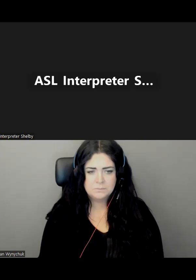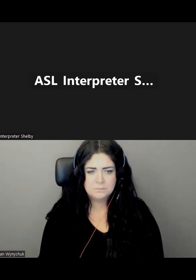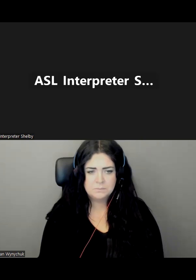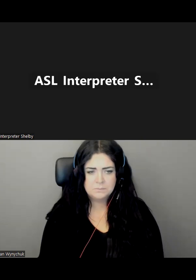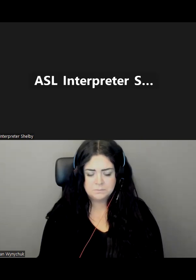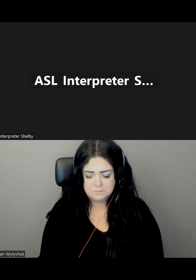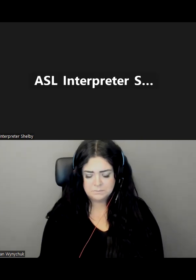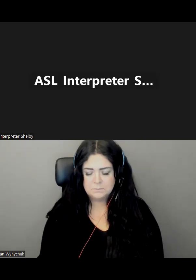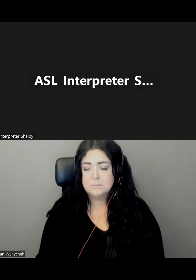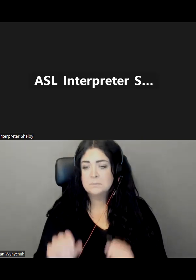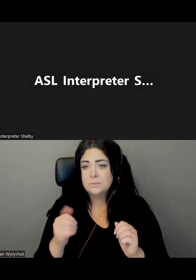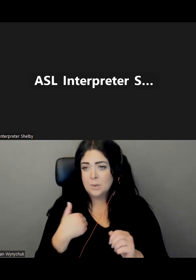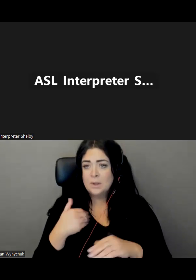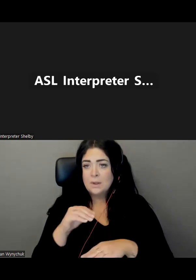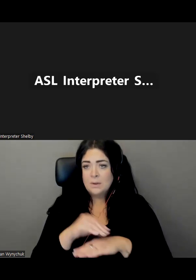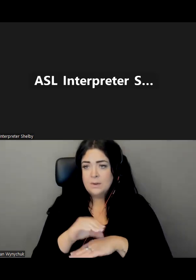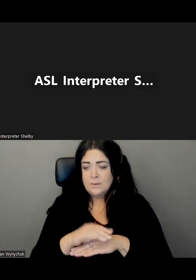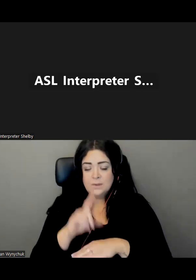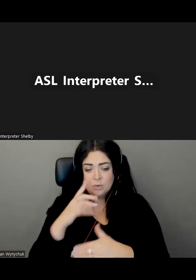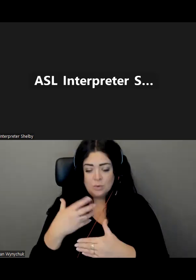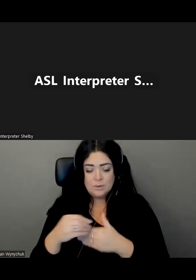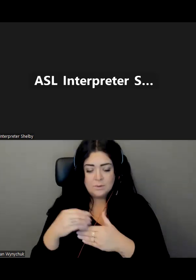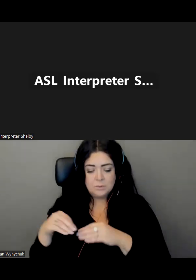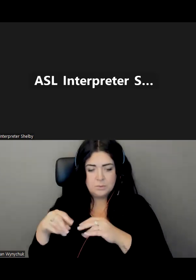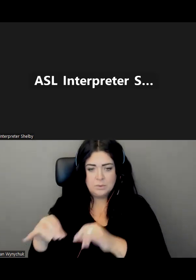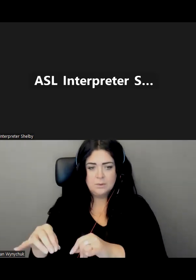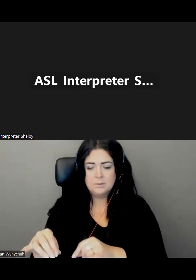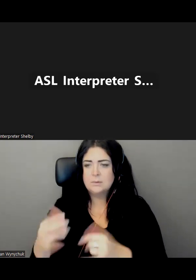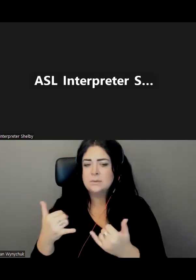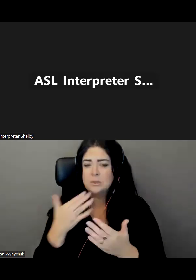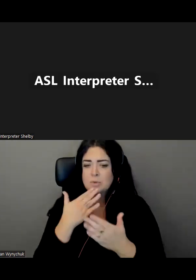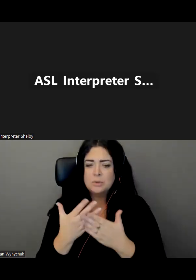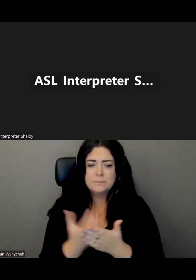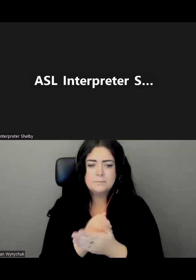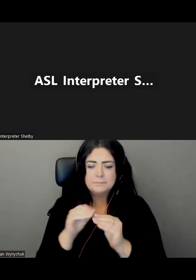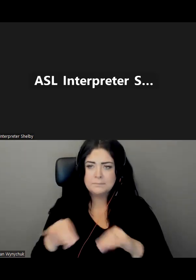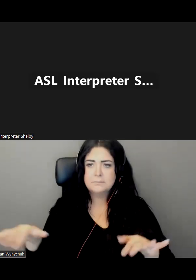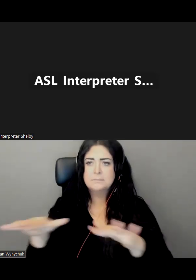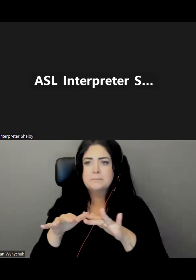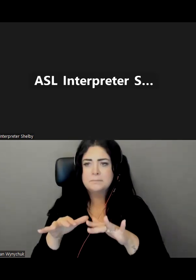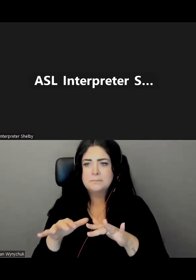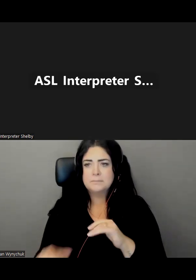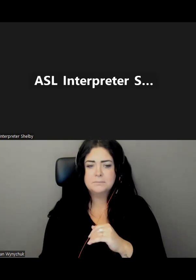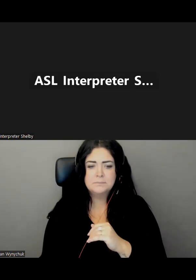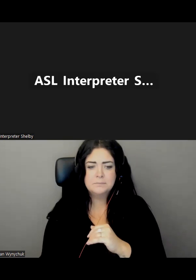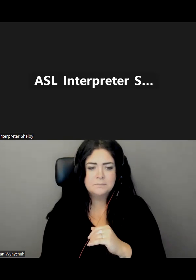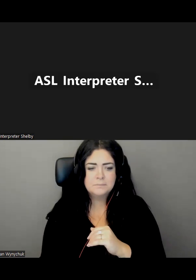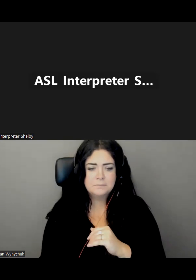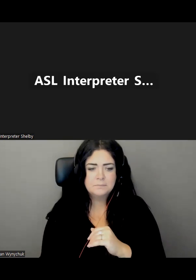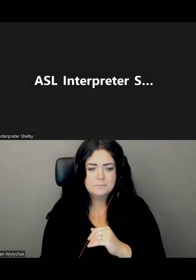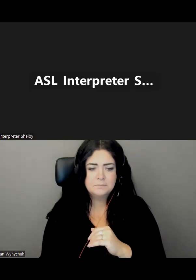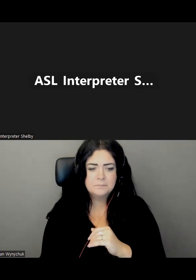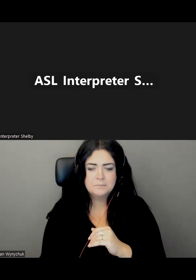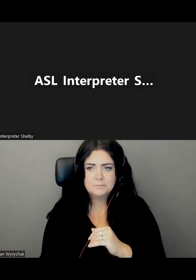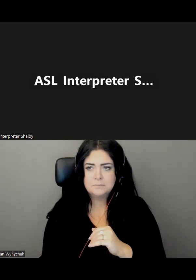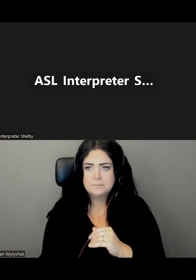So even out in outdoor gardens, you can still make more of your space by actually planting a slightly different way. So we've